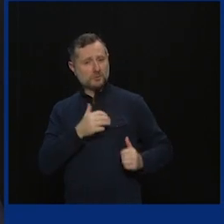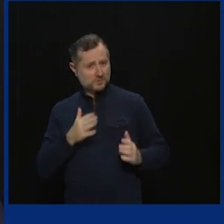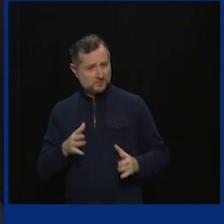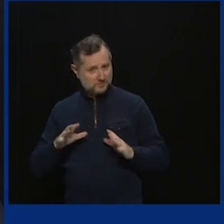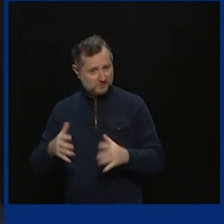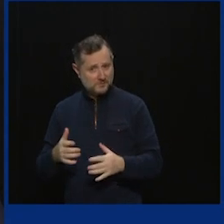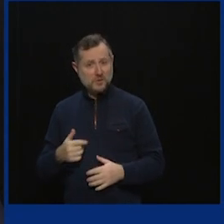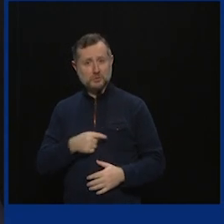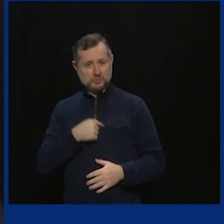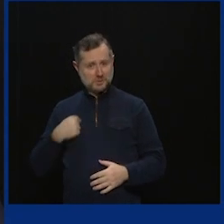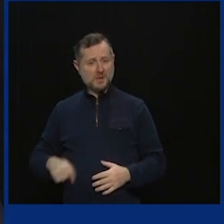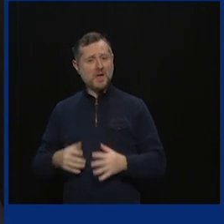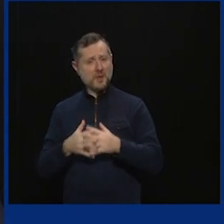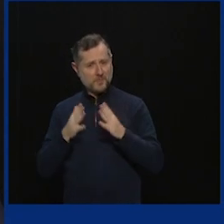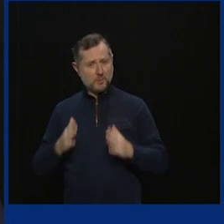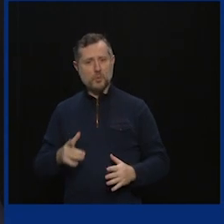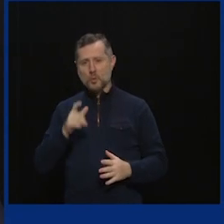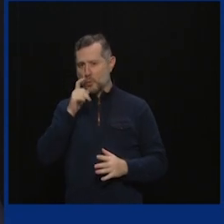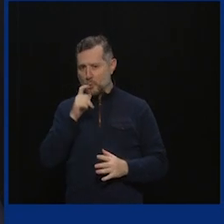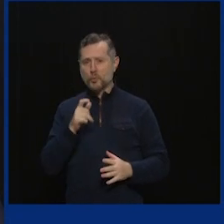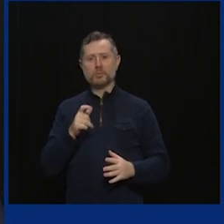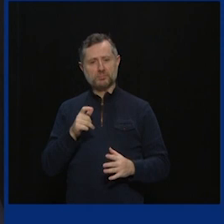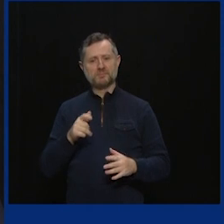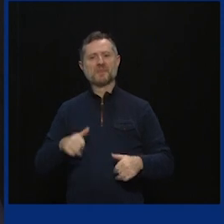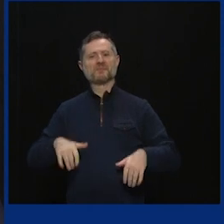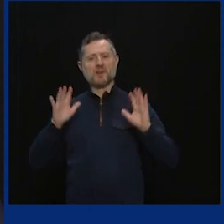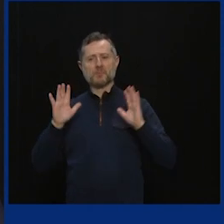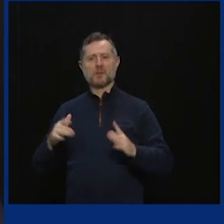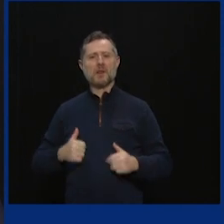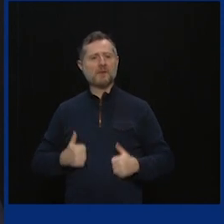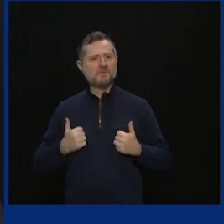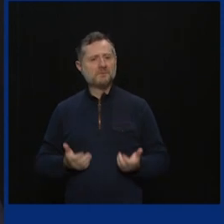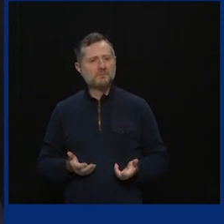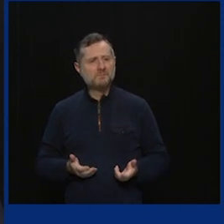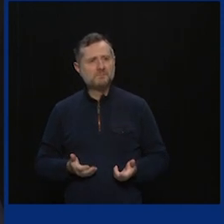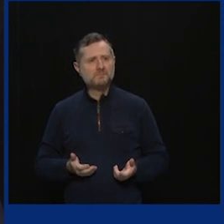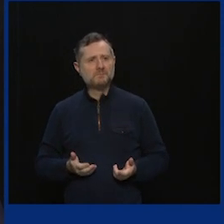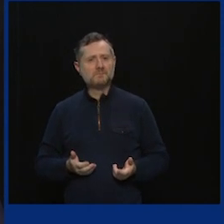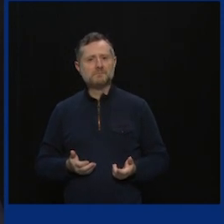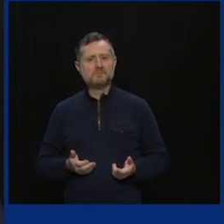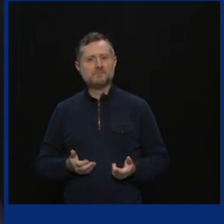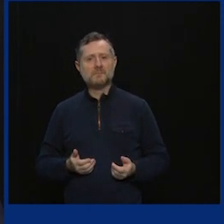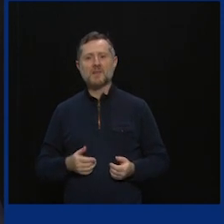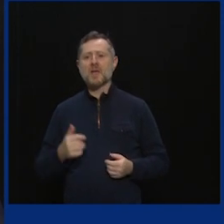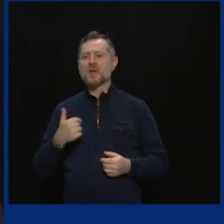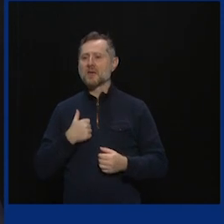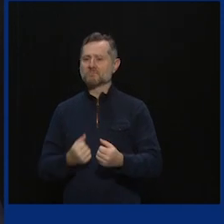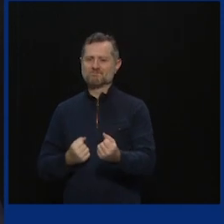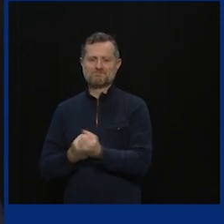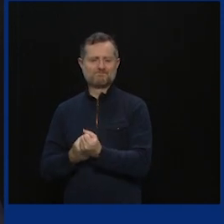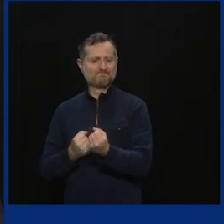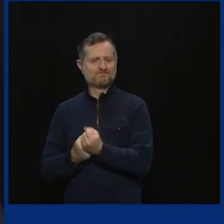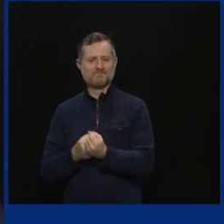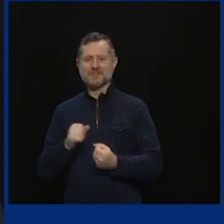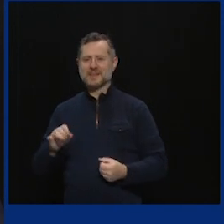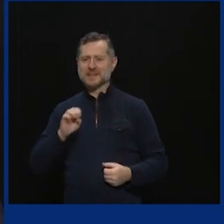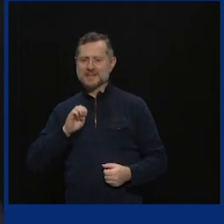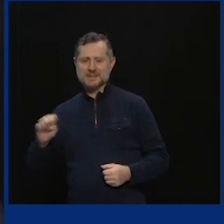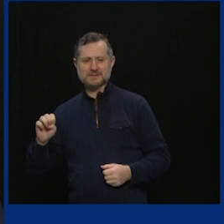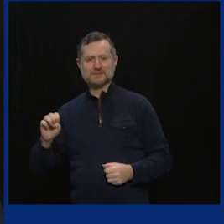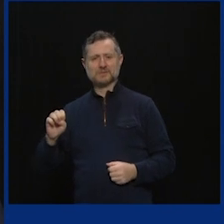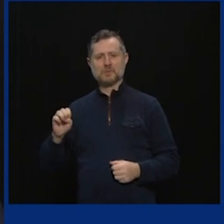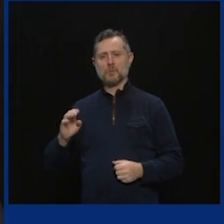ultimate sacrifice. I have been outspoken about the position on the East Broadway Mall, and because I believe